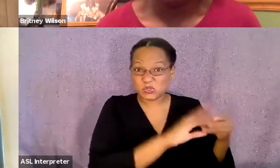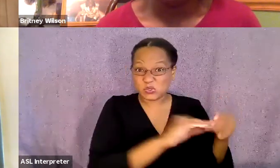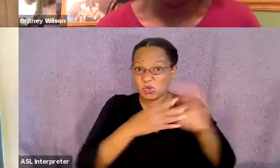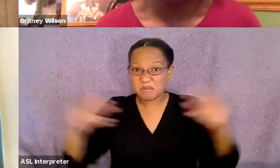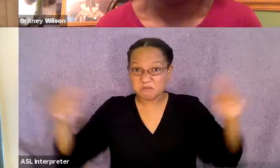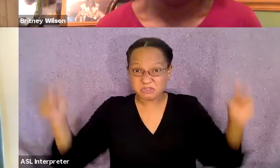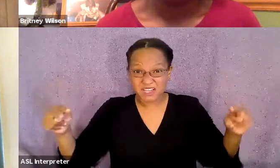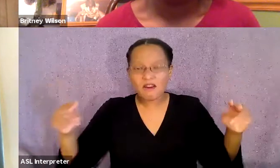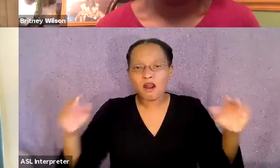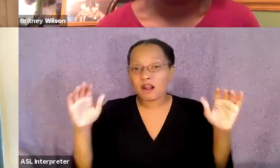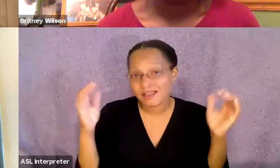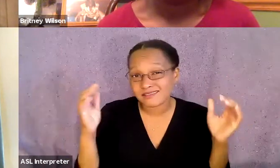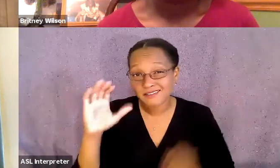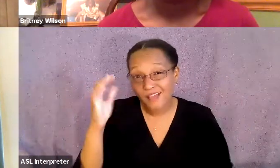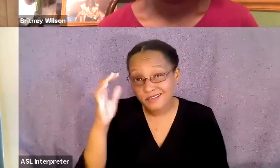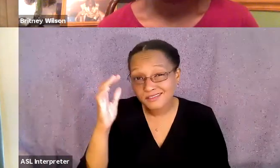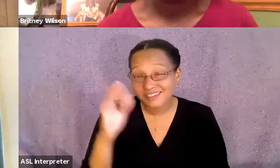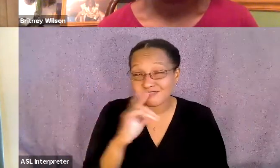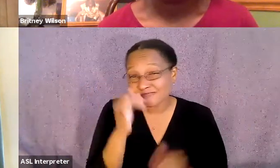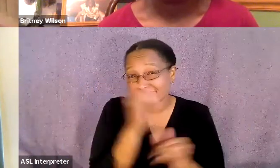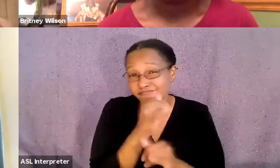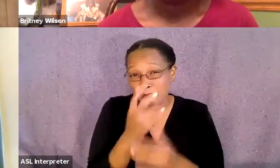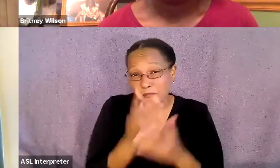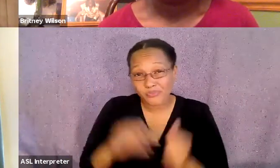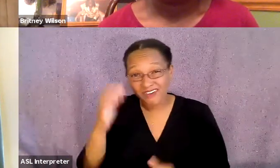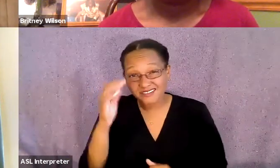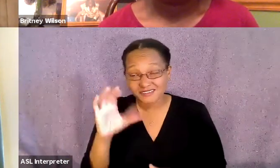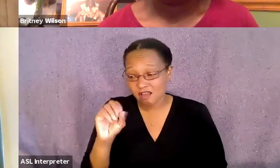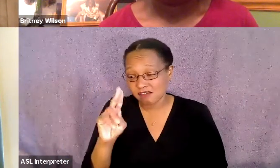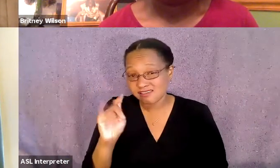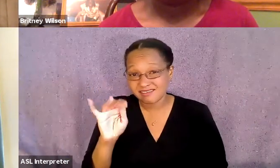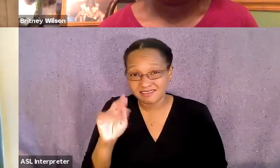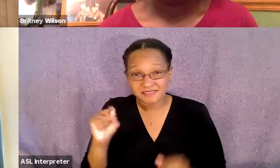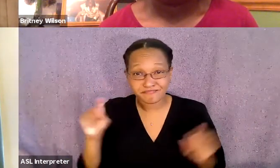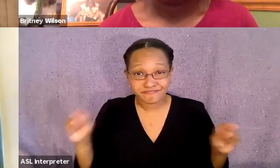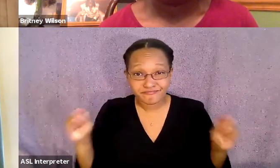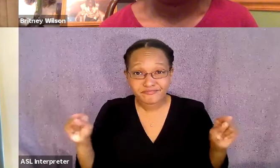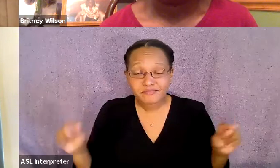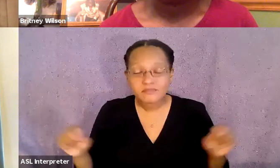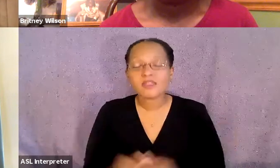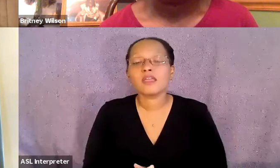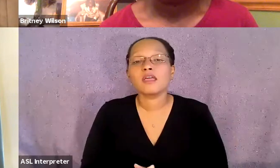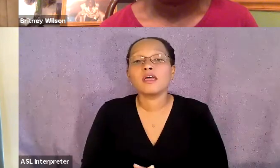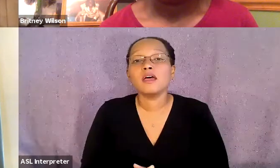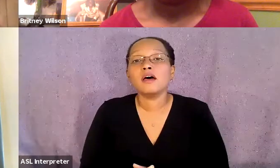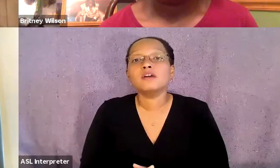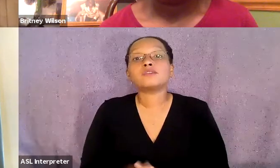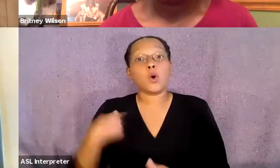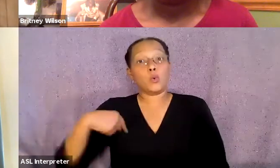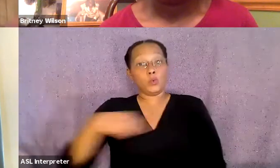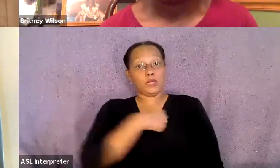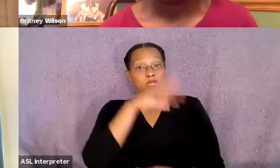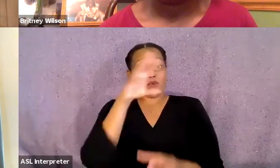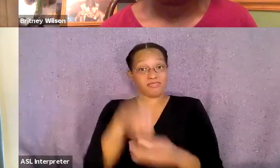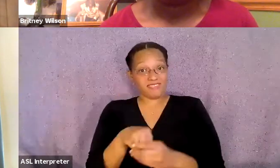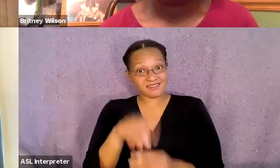the nonsense, they're cousins in that. And mm-hmm. kind of digging a little deeper into the disability community, we understand misogynoir, we